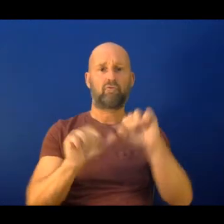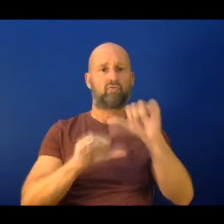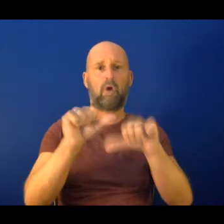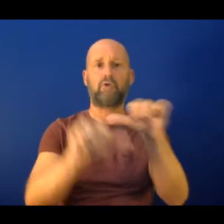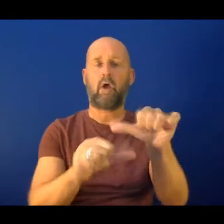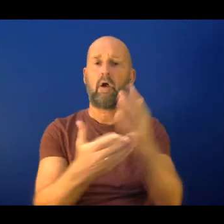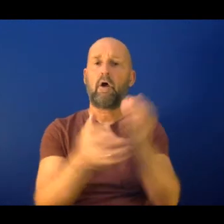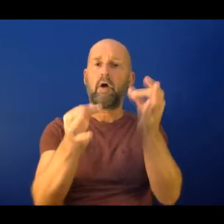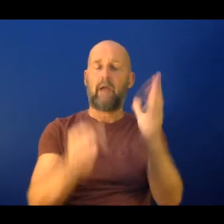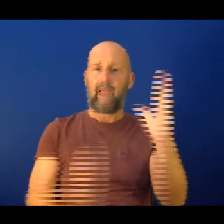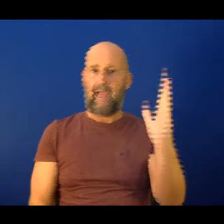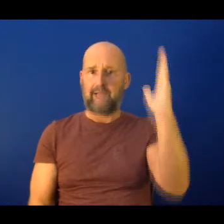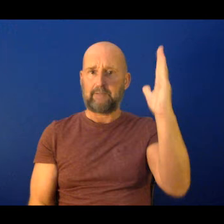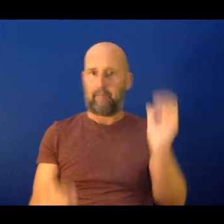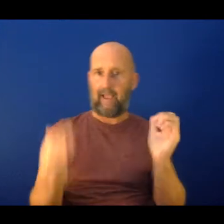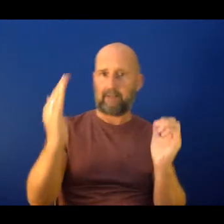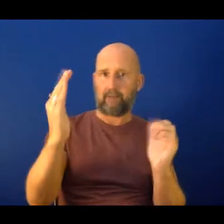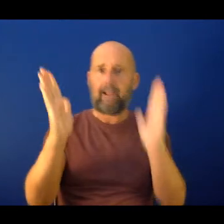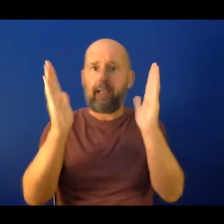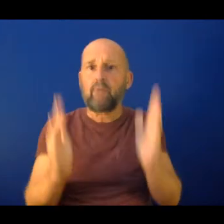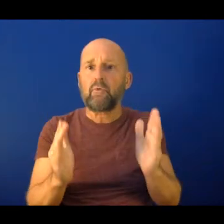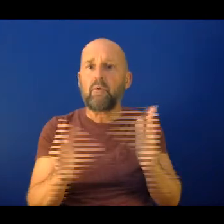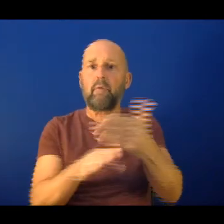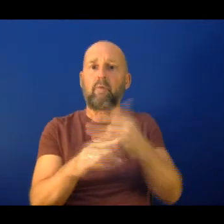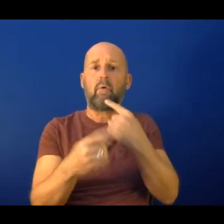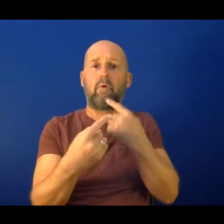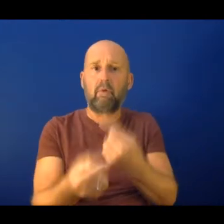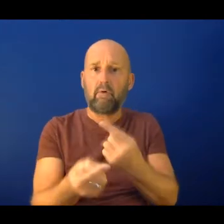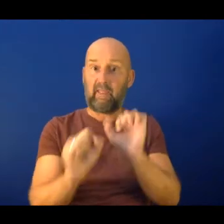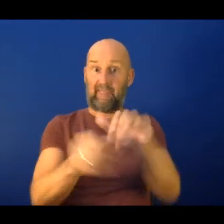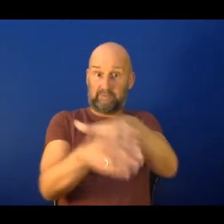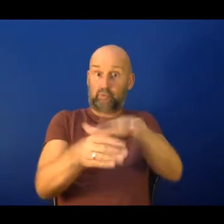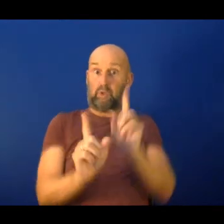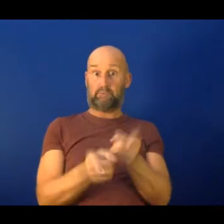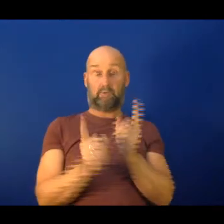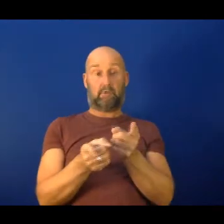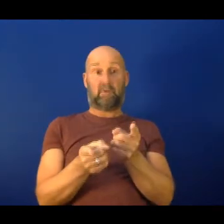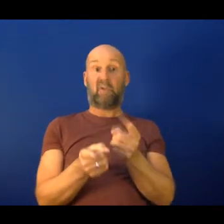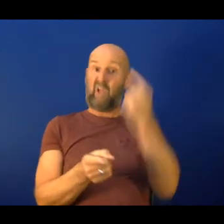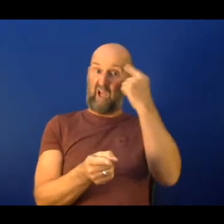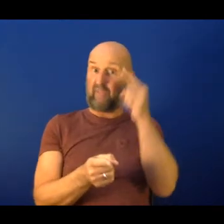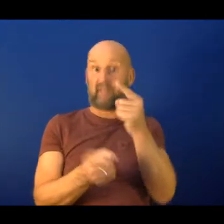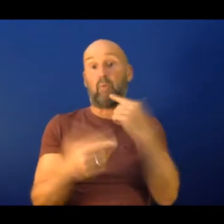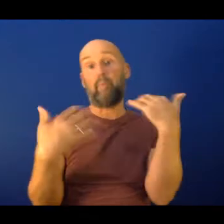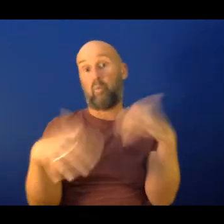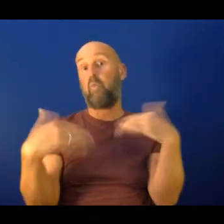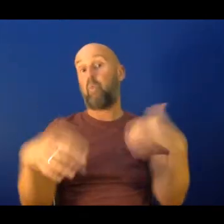it's a strictly put your hands up, you know, type situation, then I reckon that would be